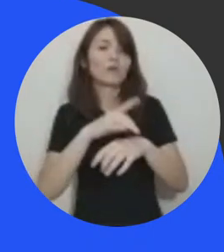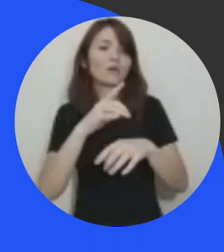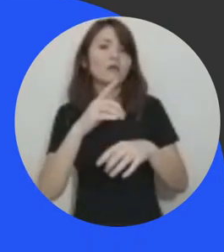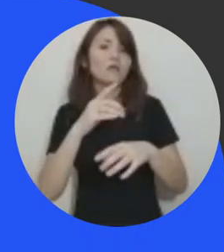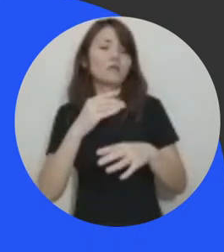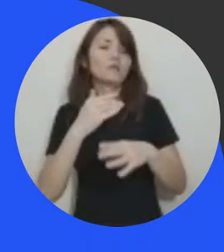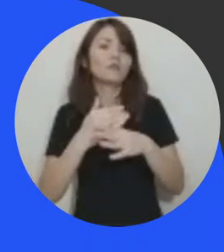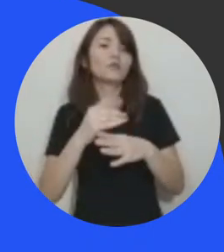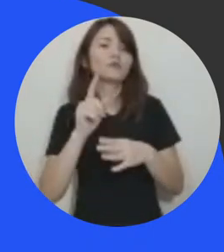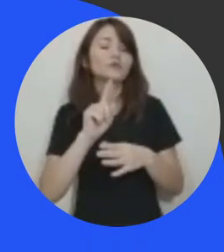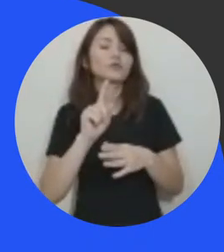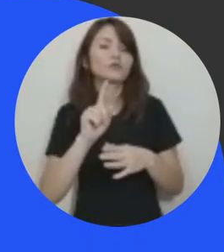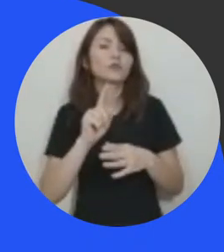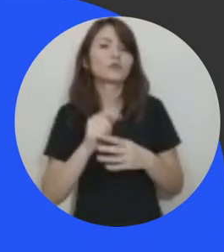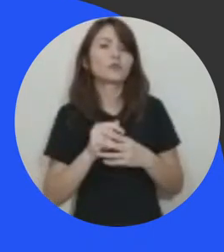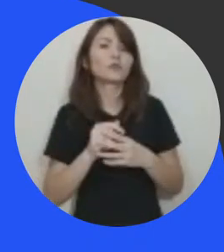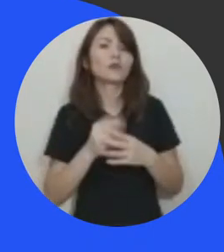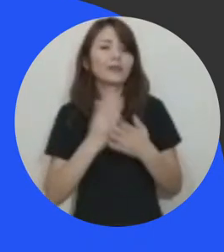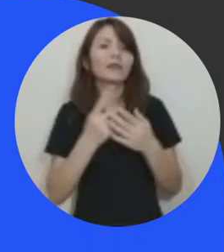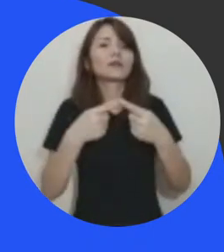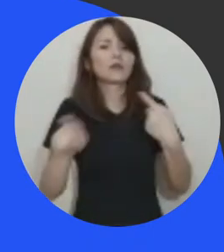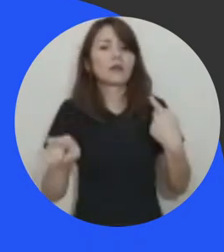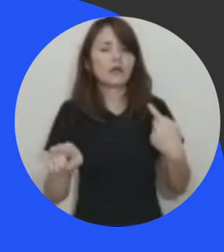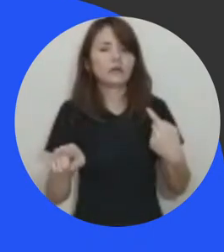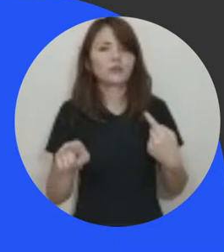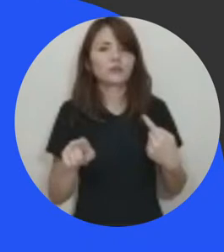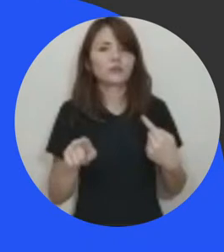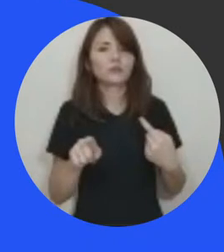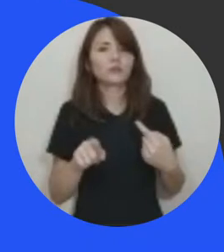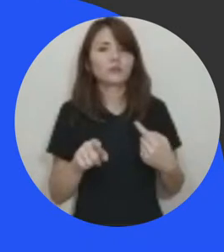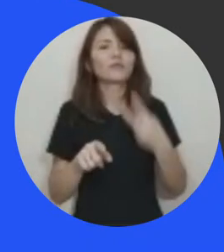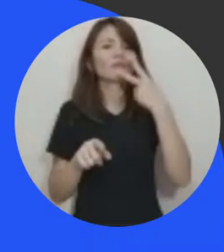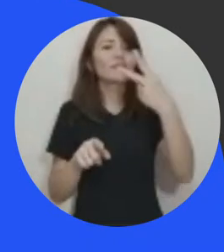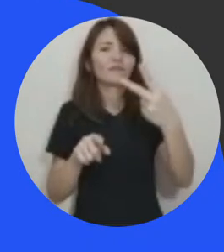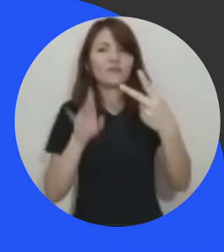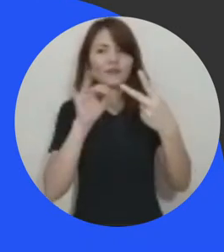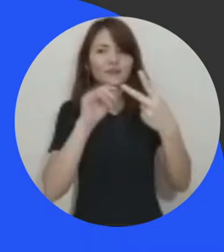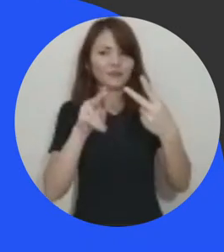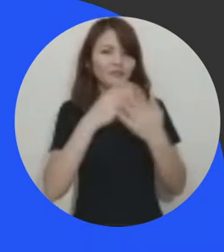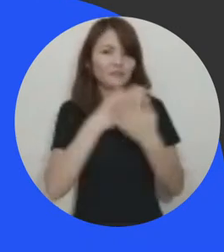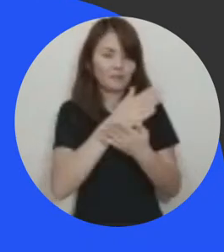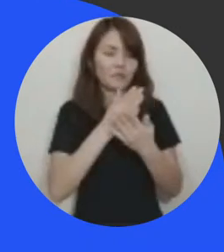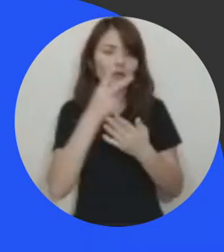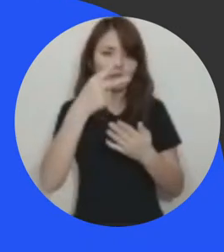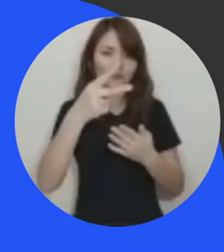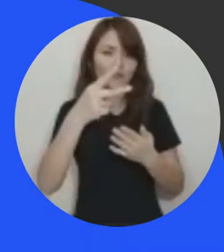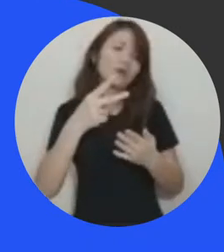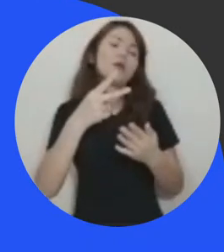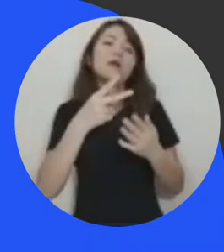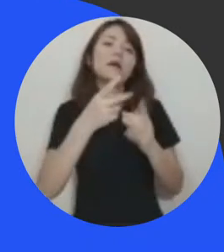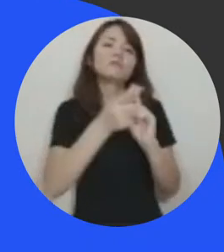in the two types of variant in their ability to cause infections. And so